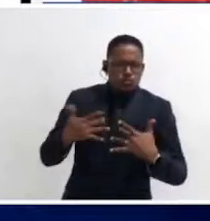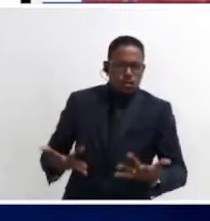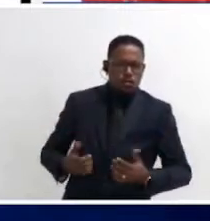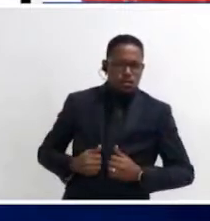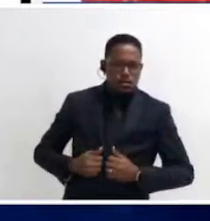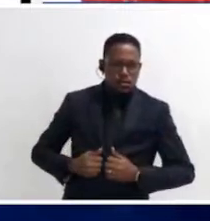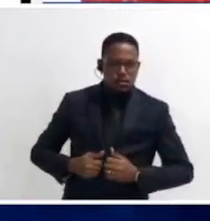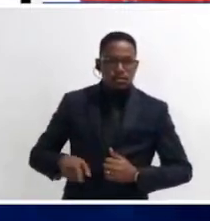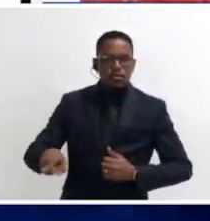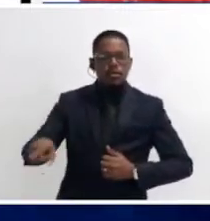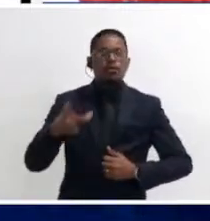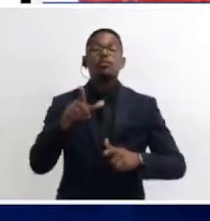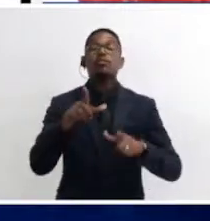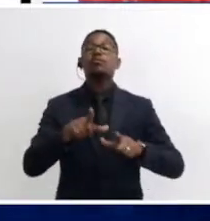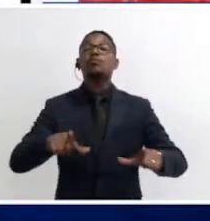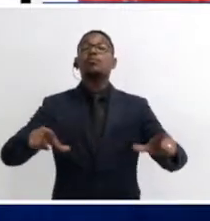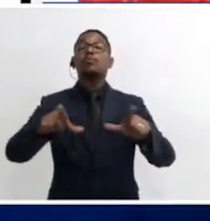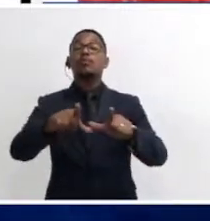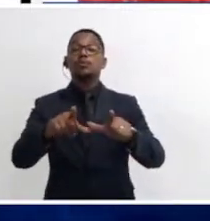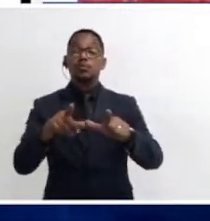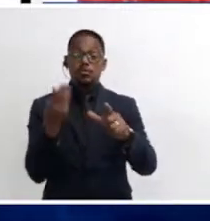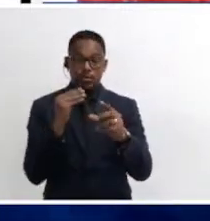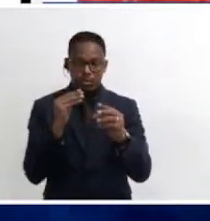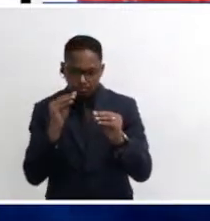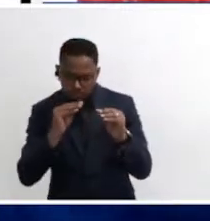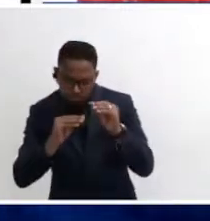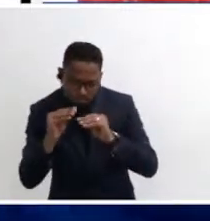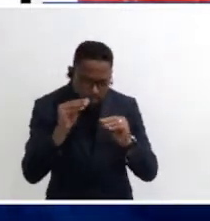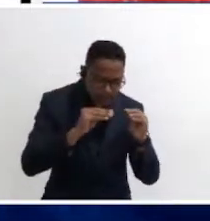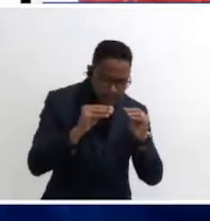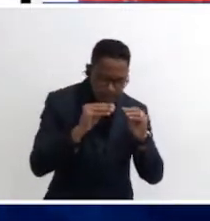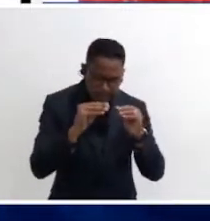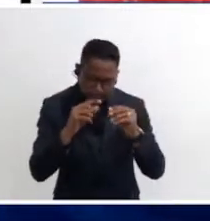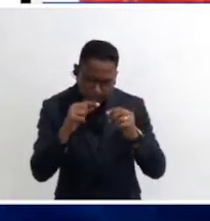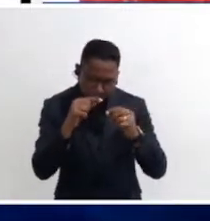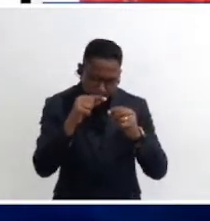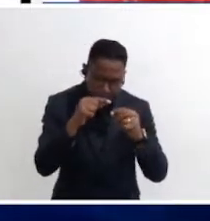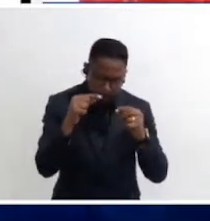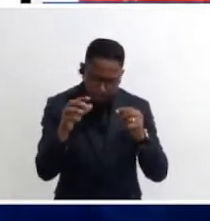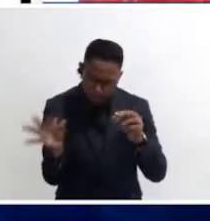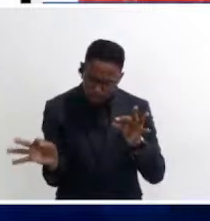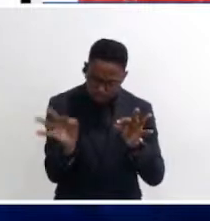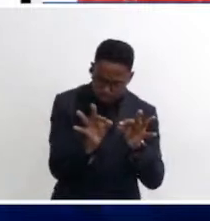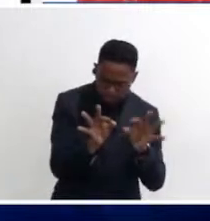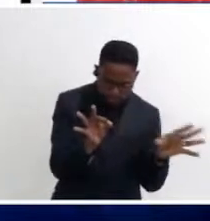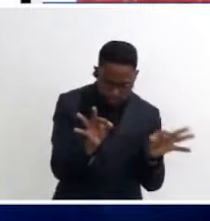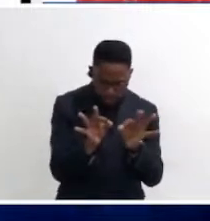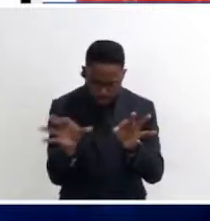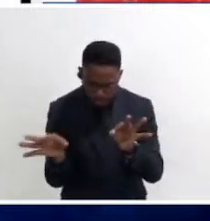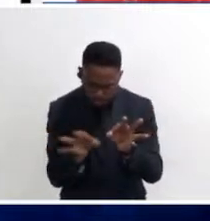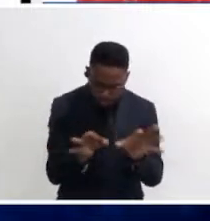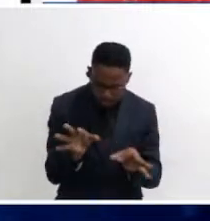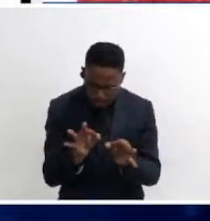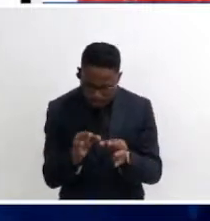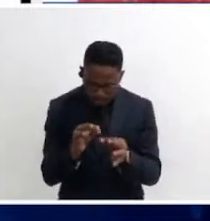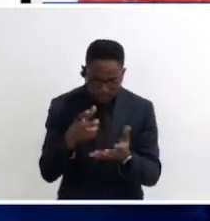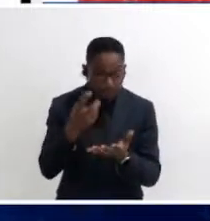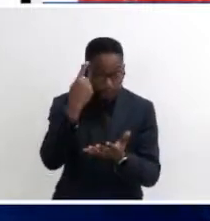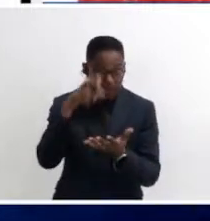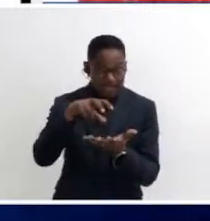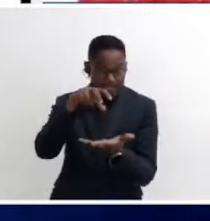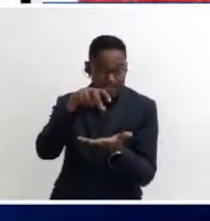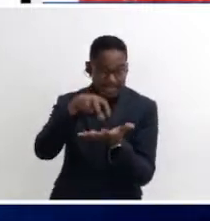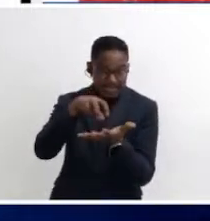components. And when I say chip, I mean a semiconductor chip. A semiconductor wafer that has been